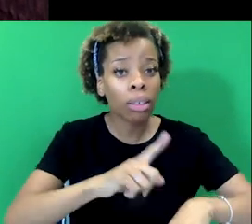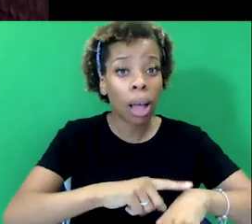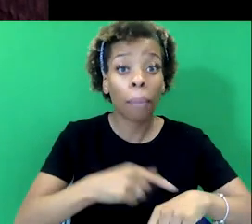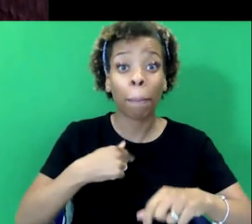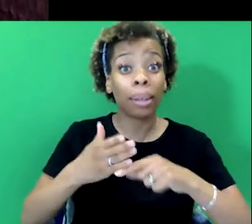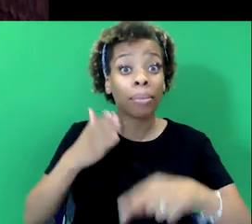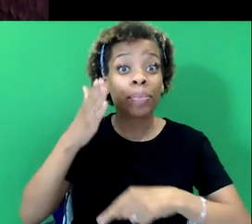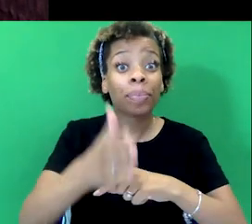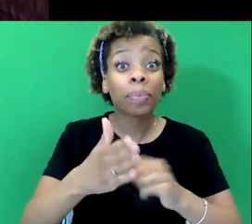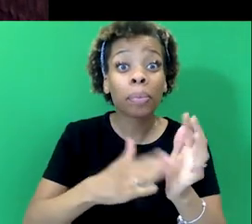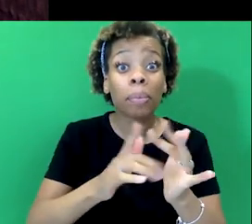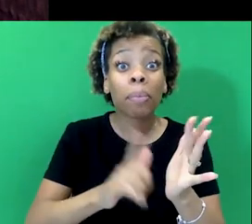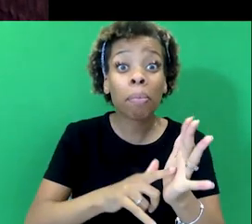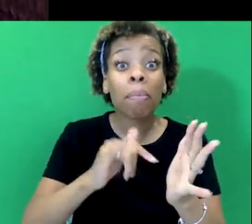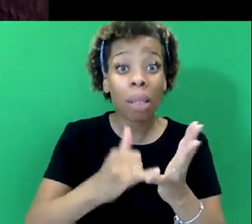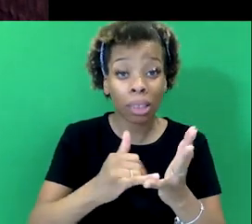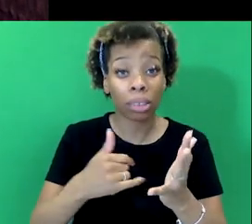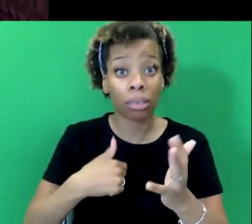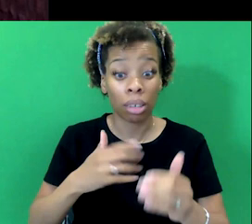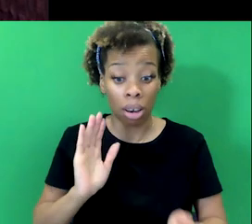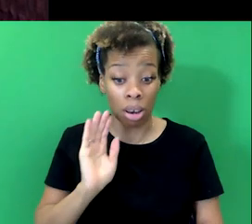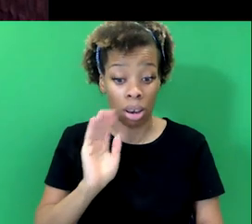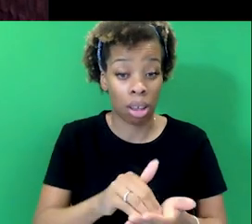of the actual Abolition Act,